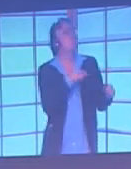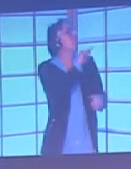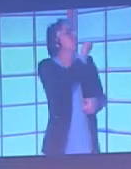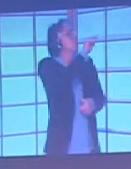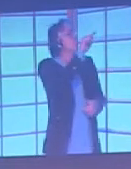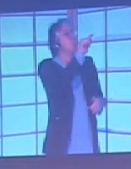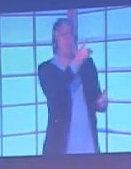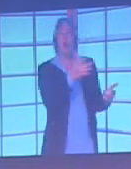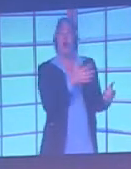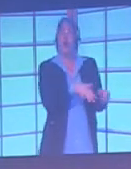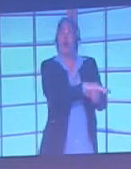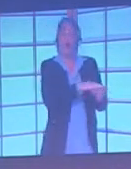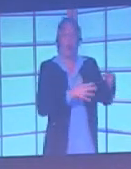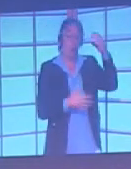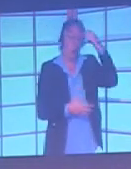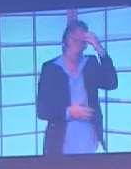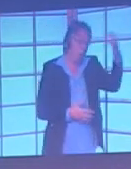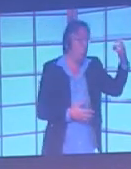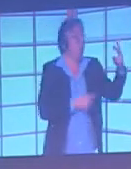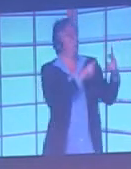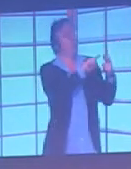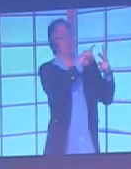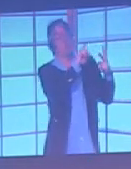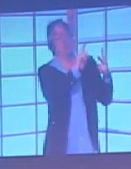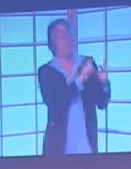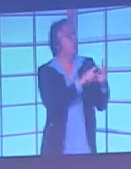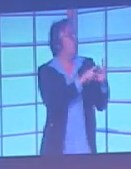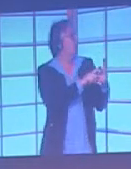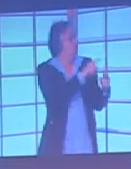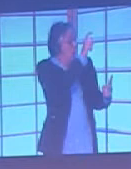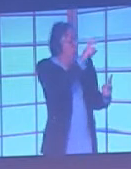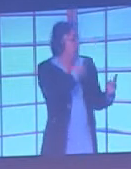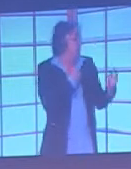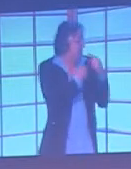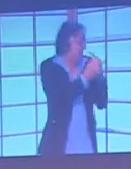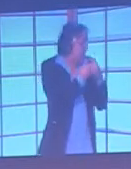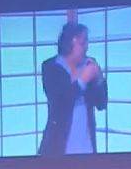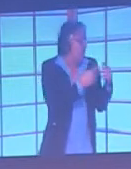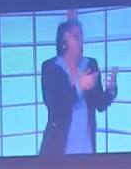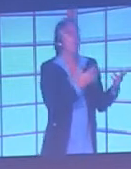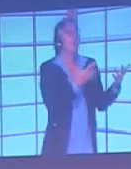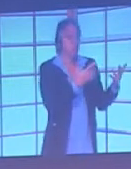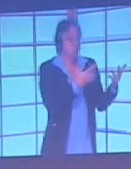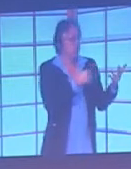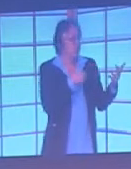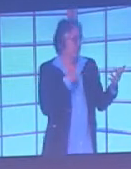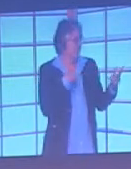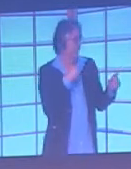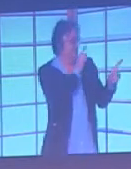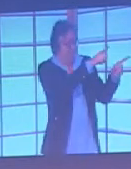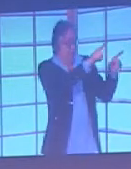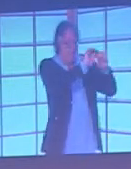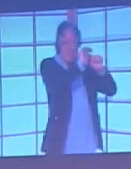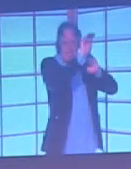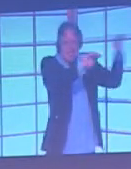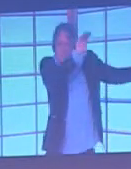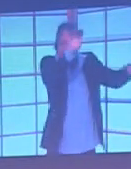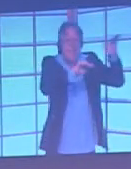district government, we did it. We invite many NGOs